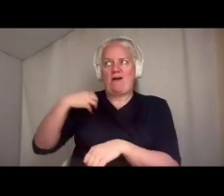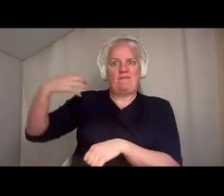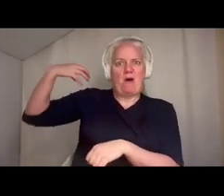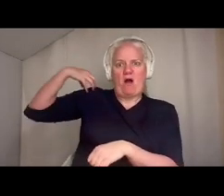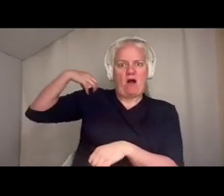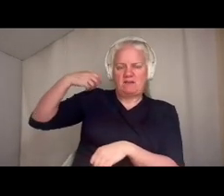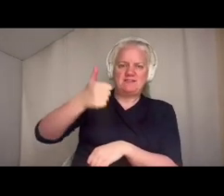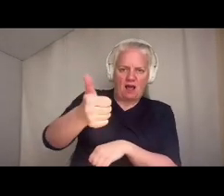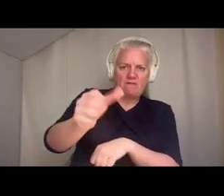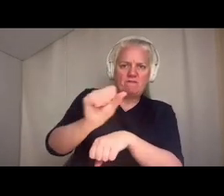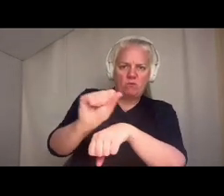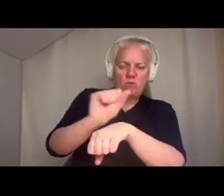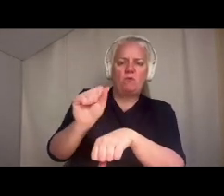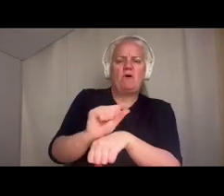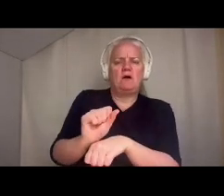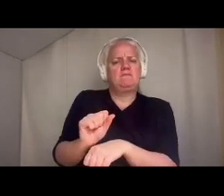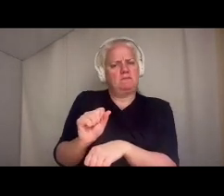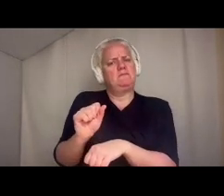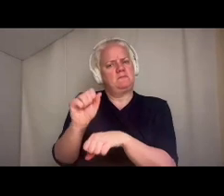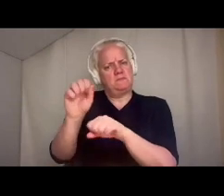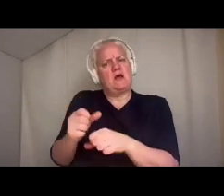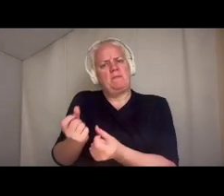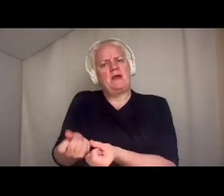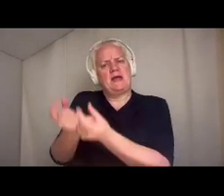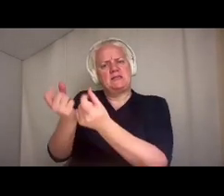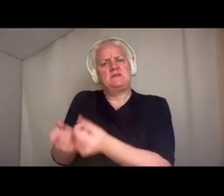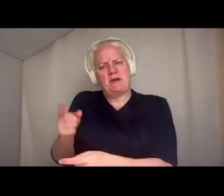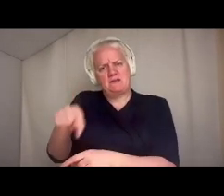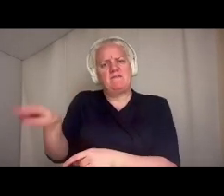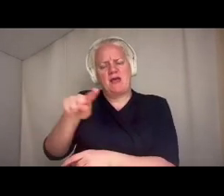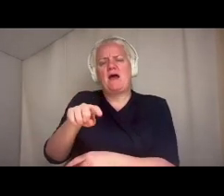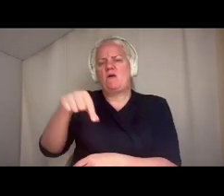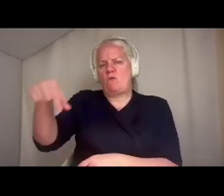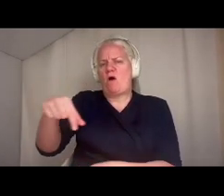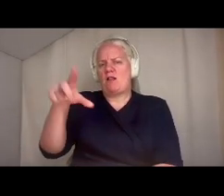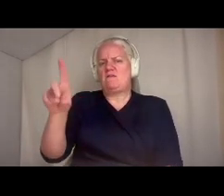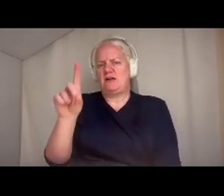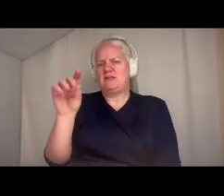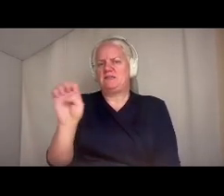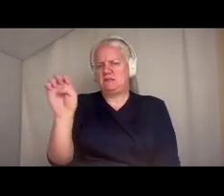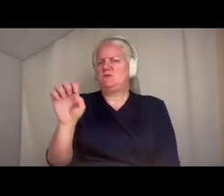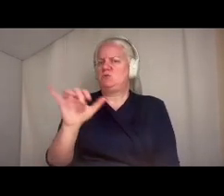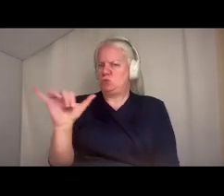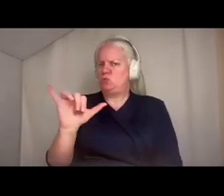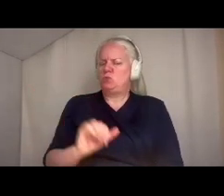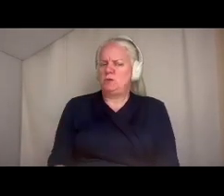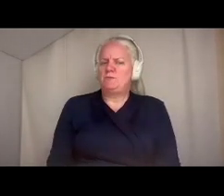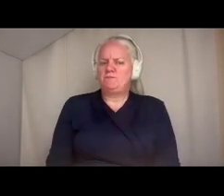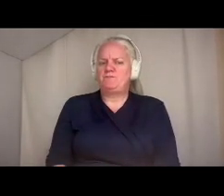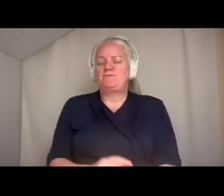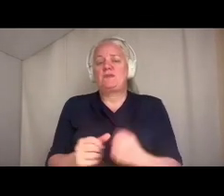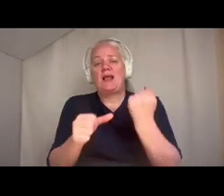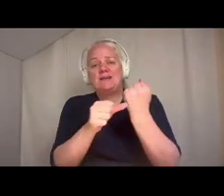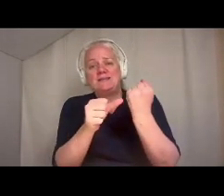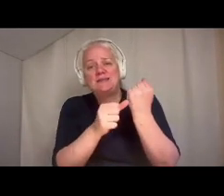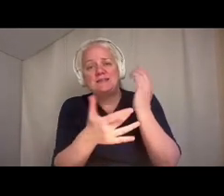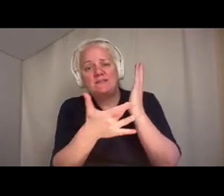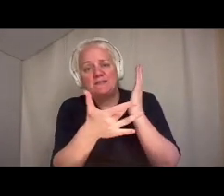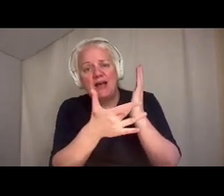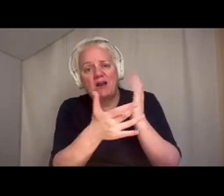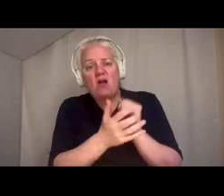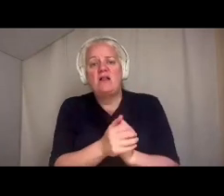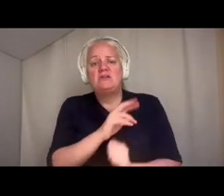some expenses related to that is a qualified disability expense. There's assistive technology, personal